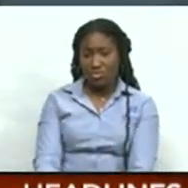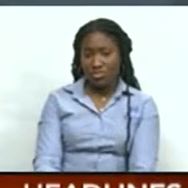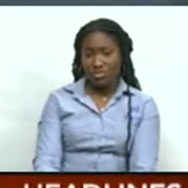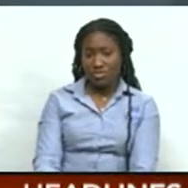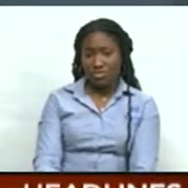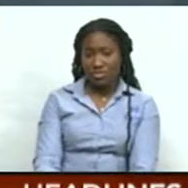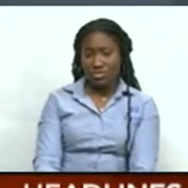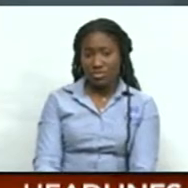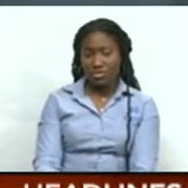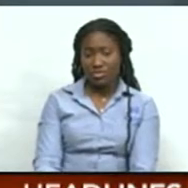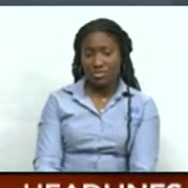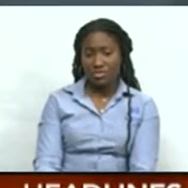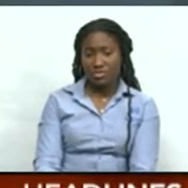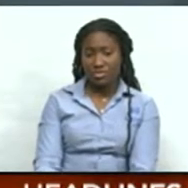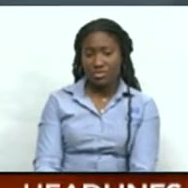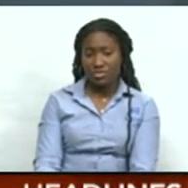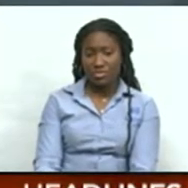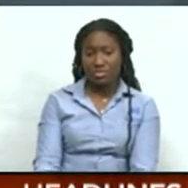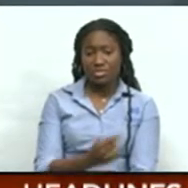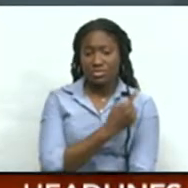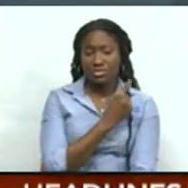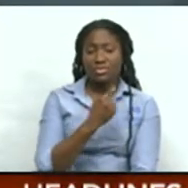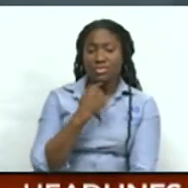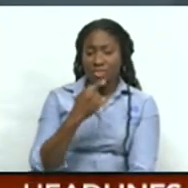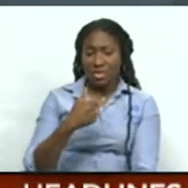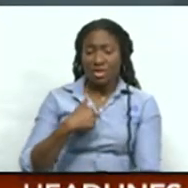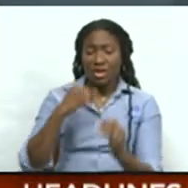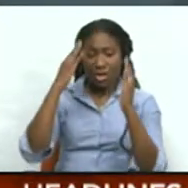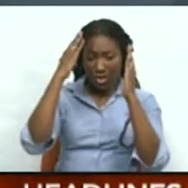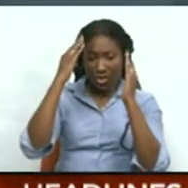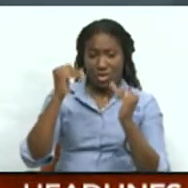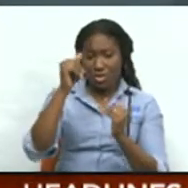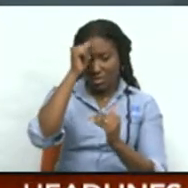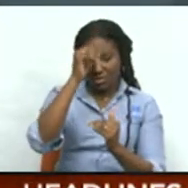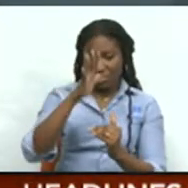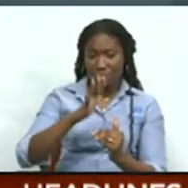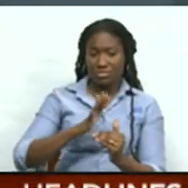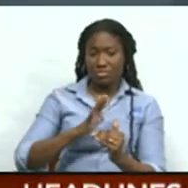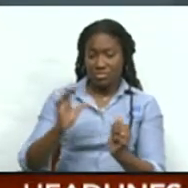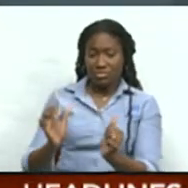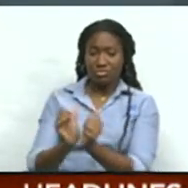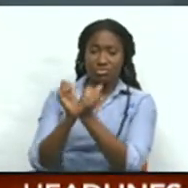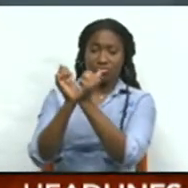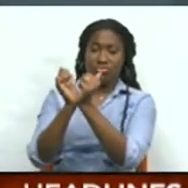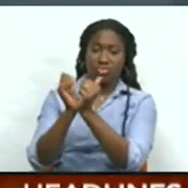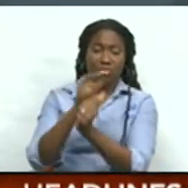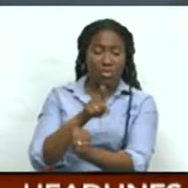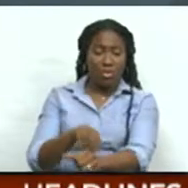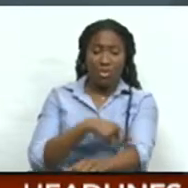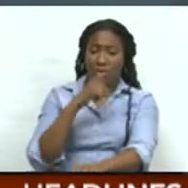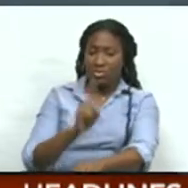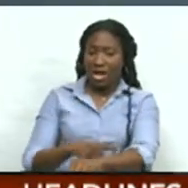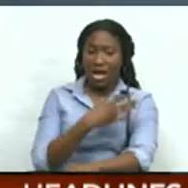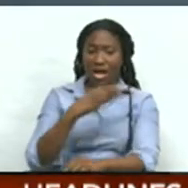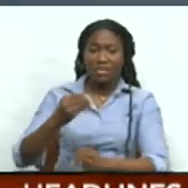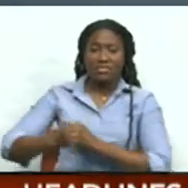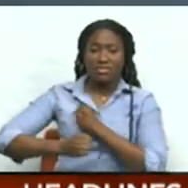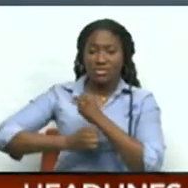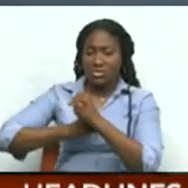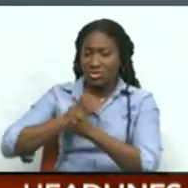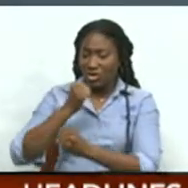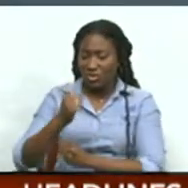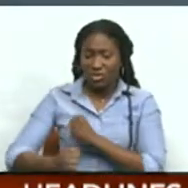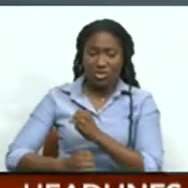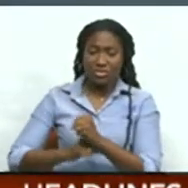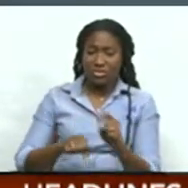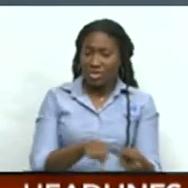Amara. I hope he goes away for a very long time. And he suffers exactly